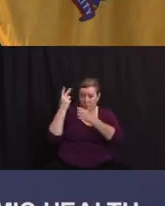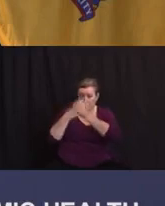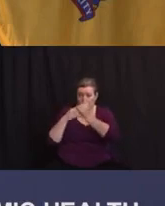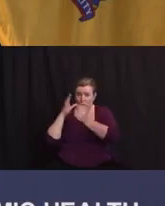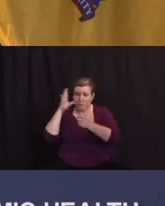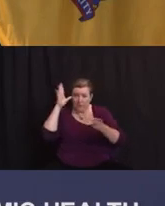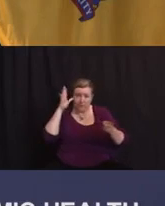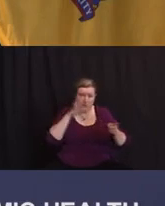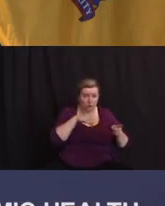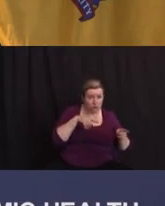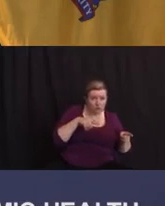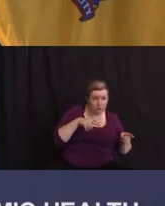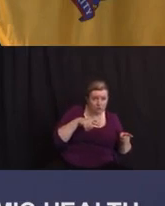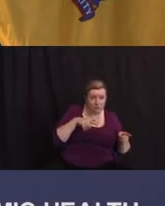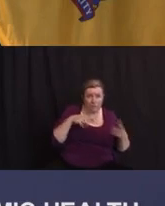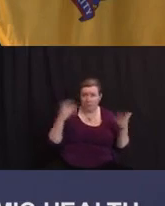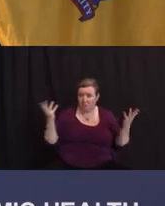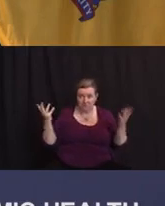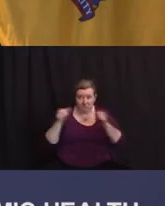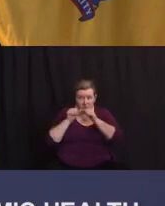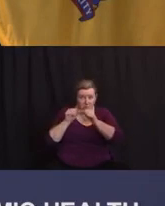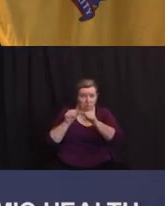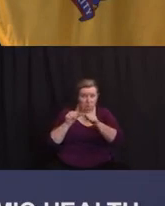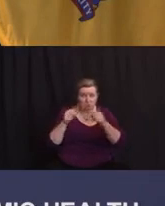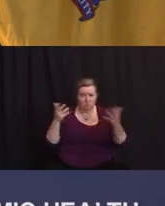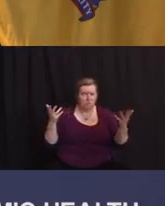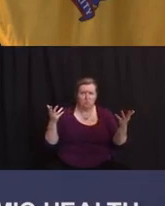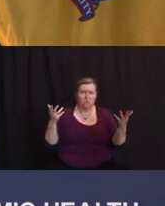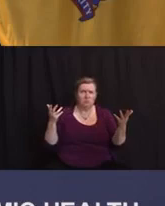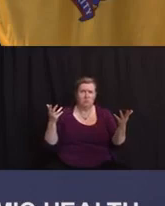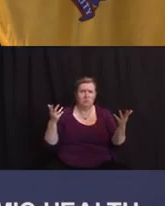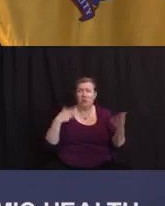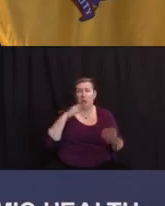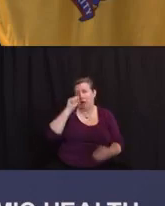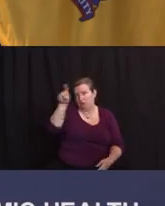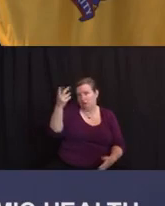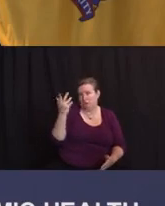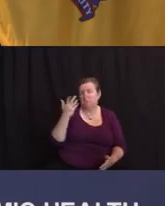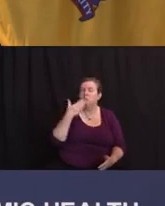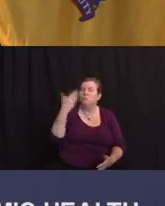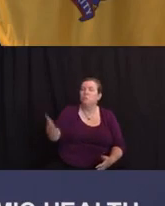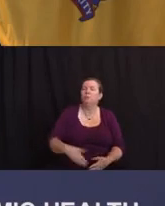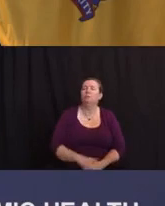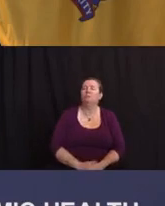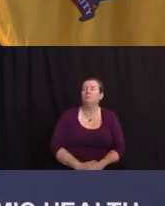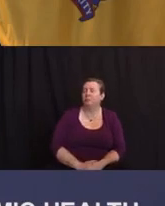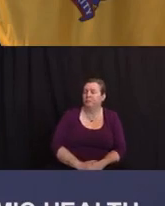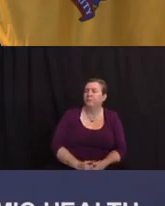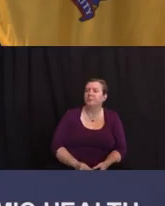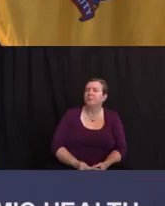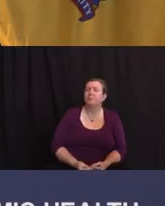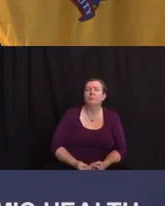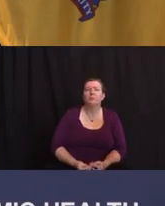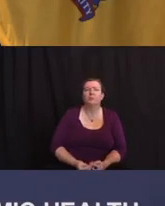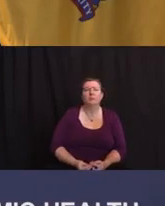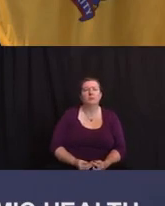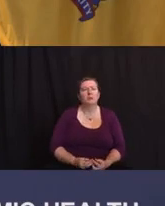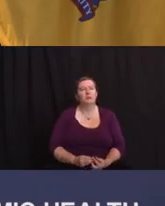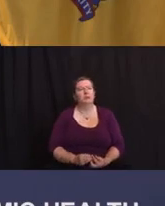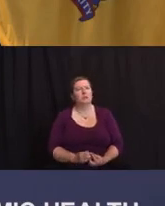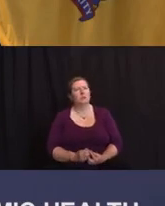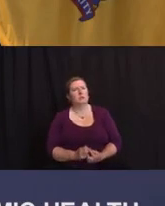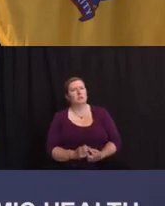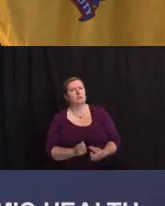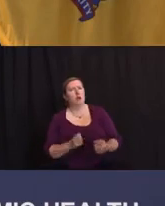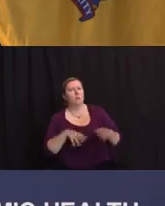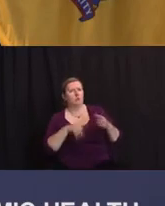wearing masks, even though there may or may not be a mandate? Thank you. Judy and Ed, I'll start, and please come in